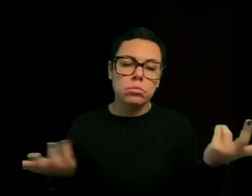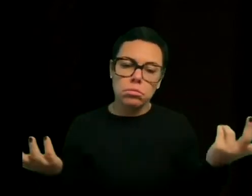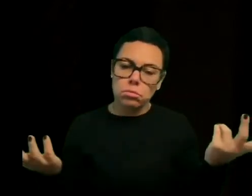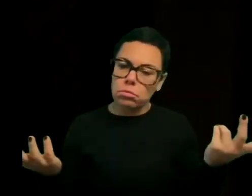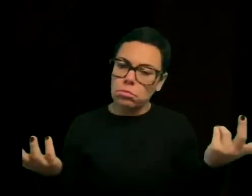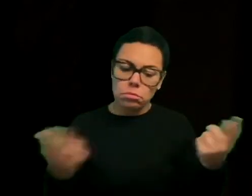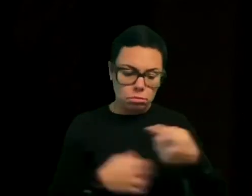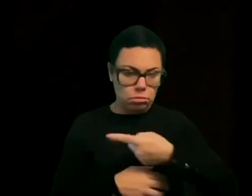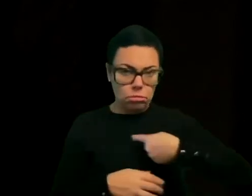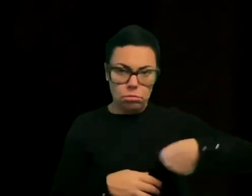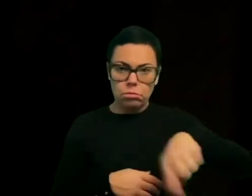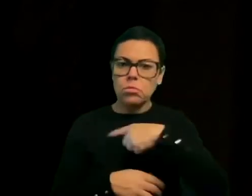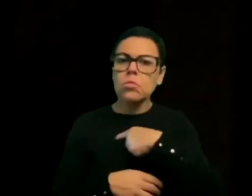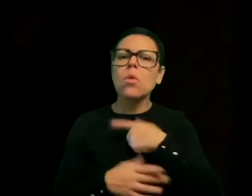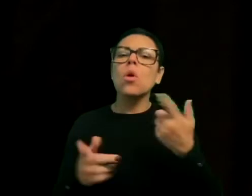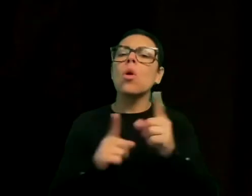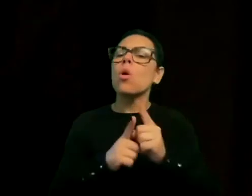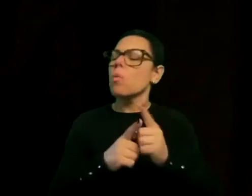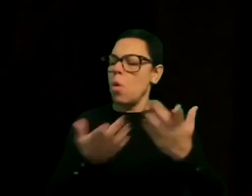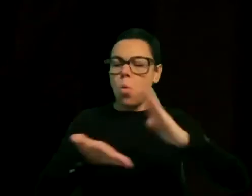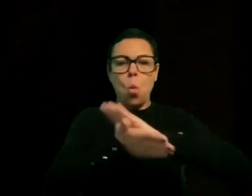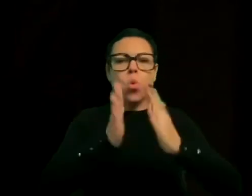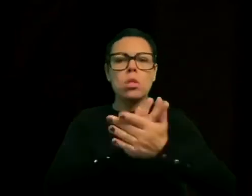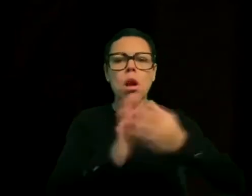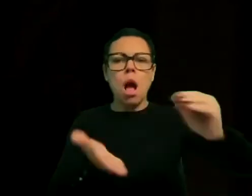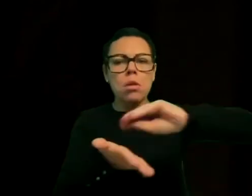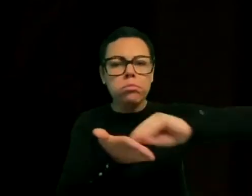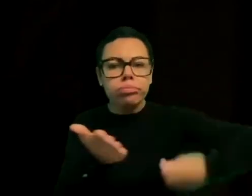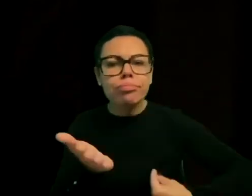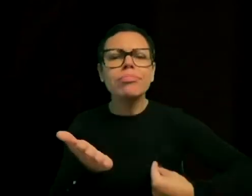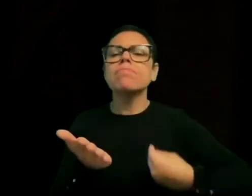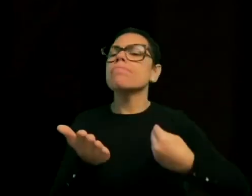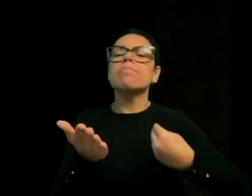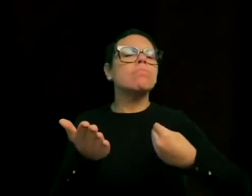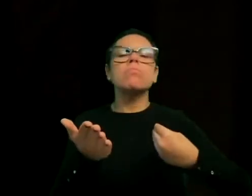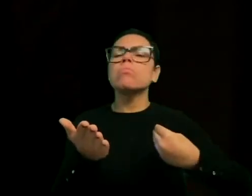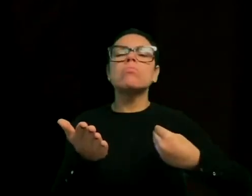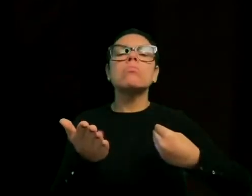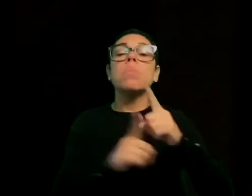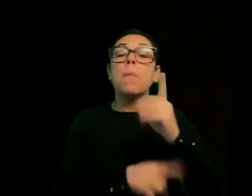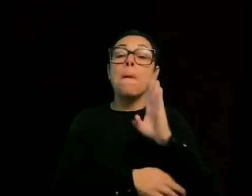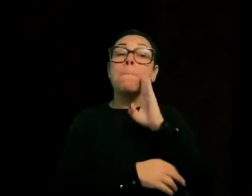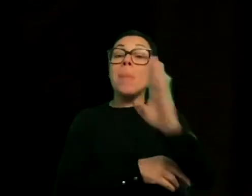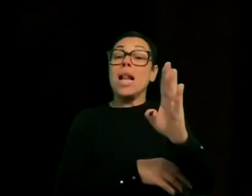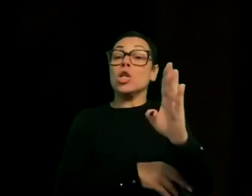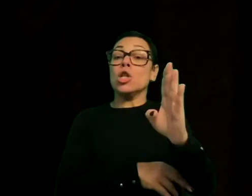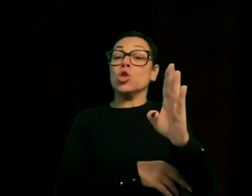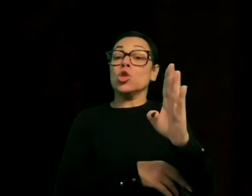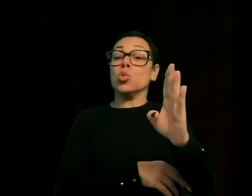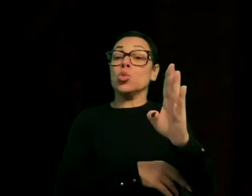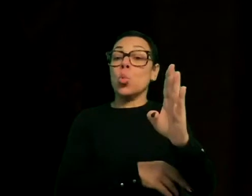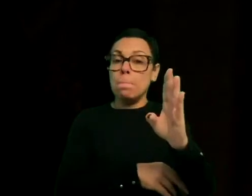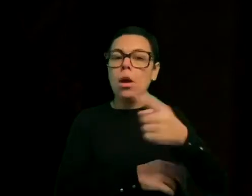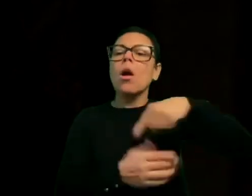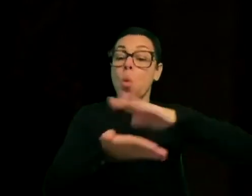the contract. That's a very important part. But in Belgium, we find it very important as well that the content of the contract is